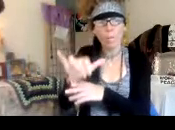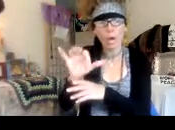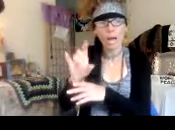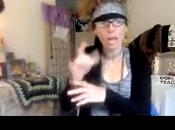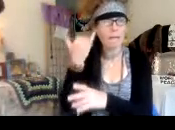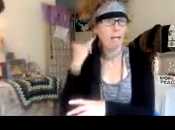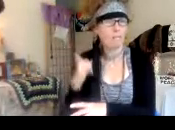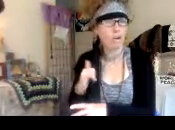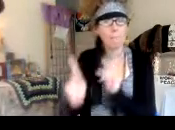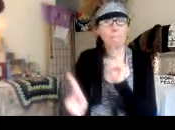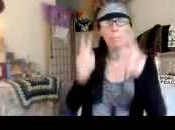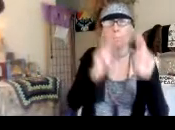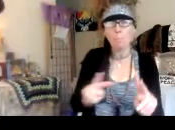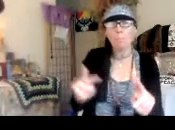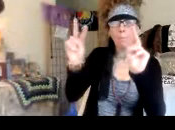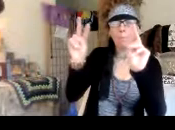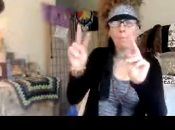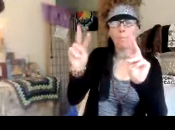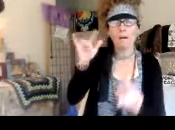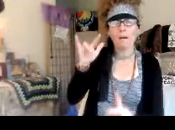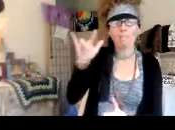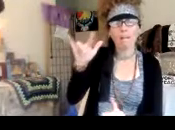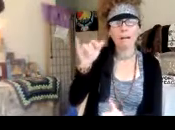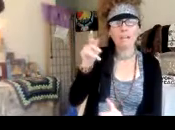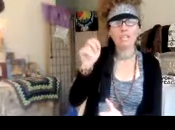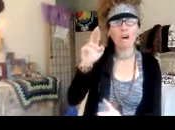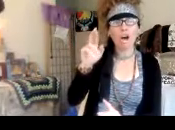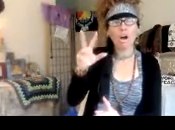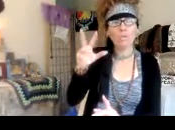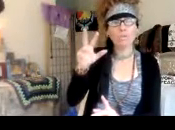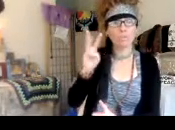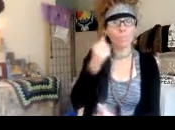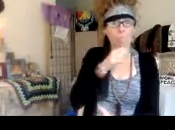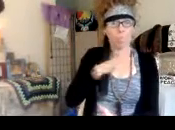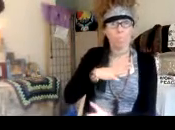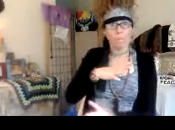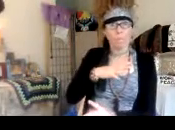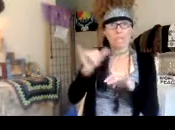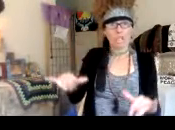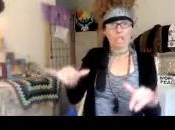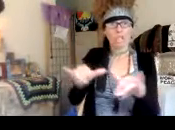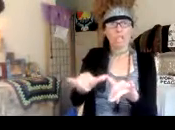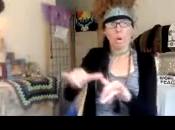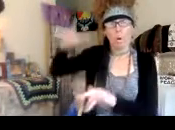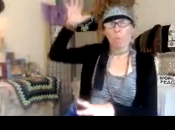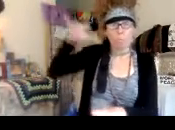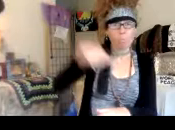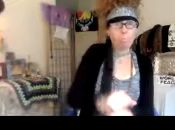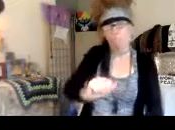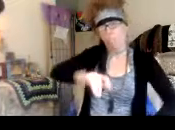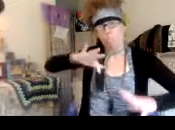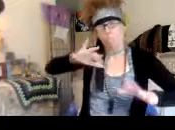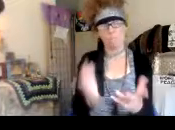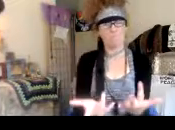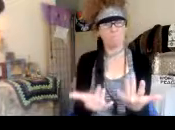where people saw a flying saucer crash into this woman's yard and burst into flames. This is roughly